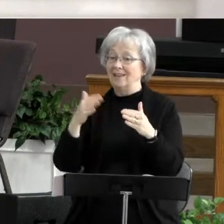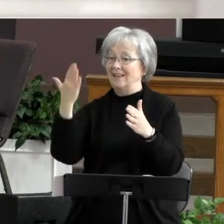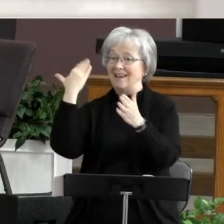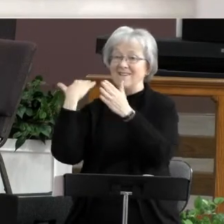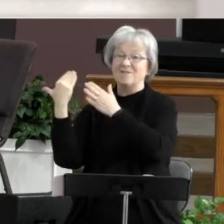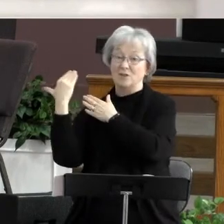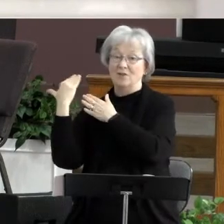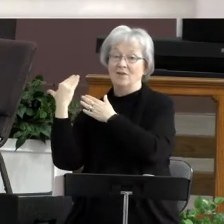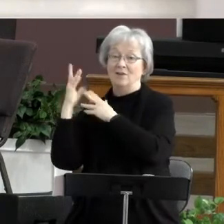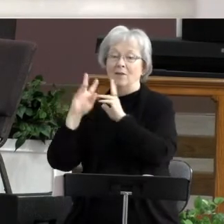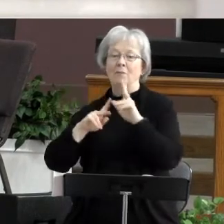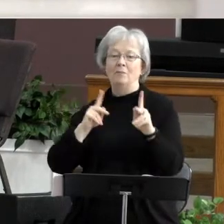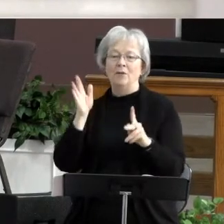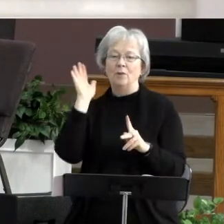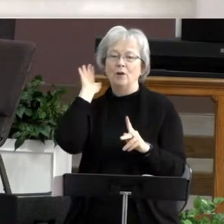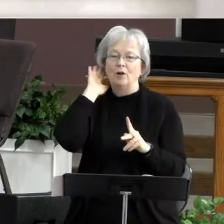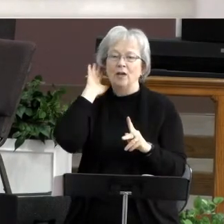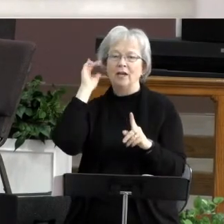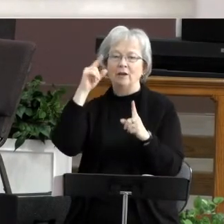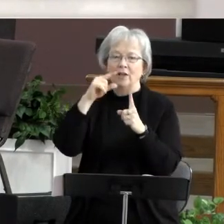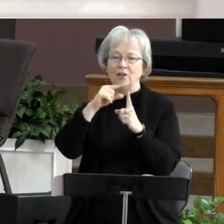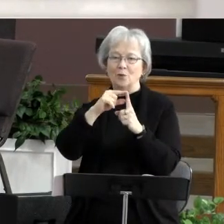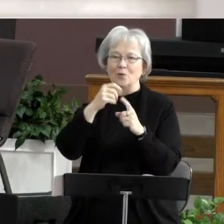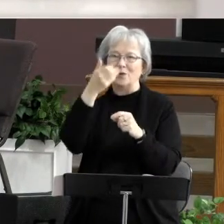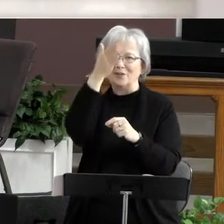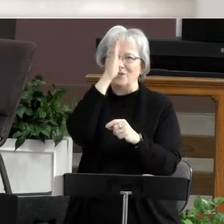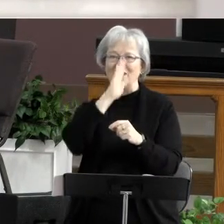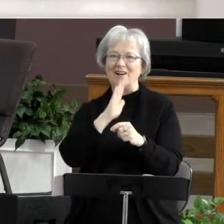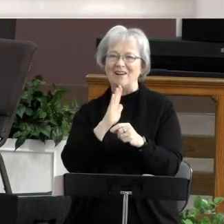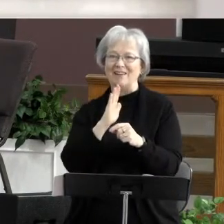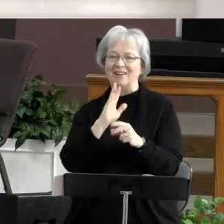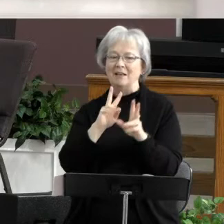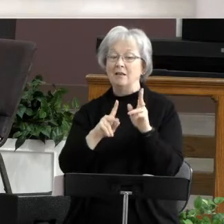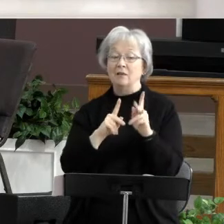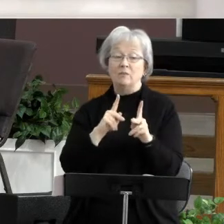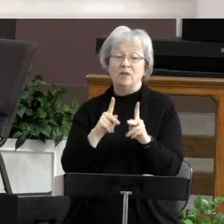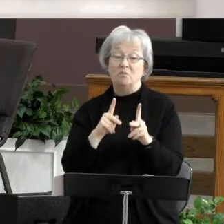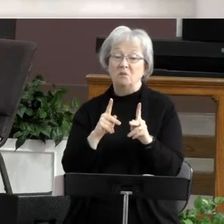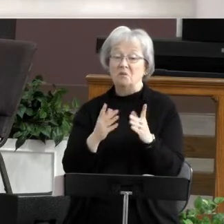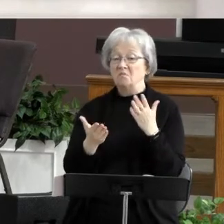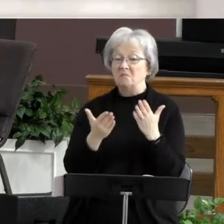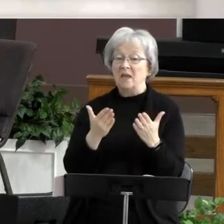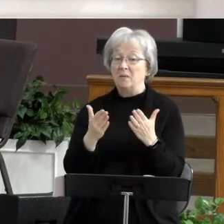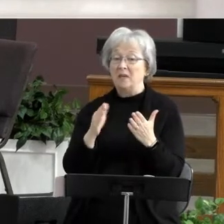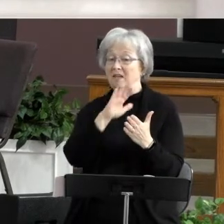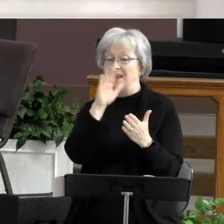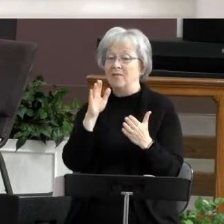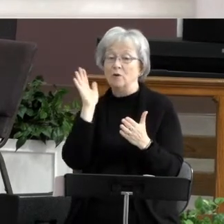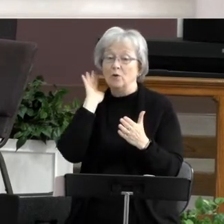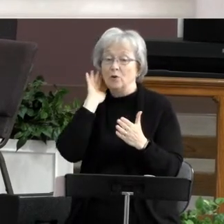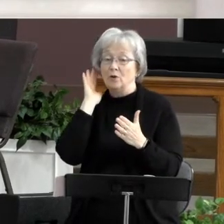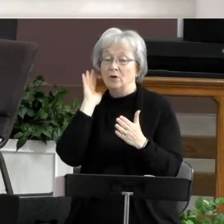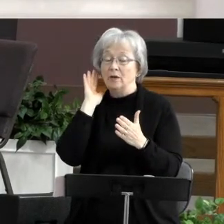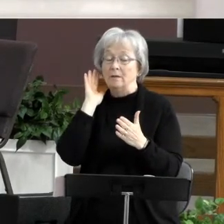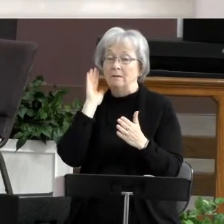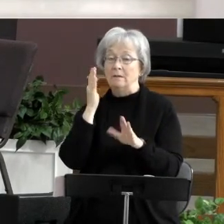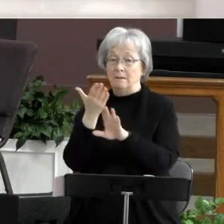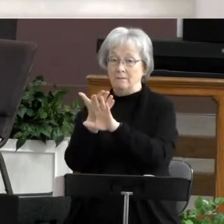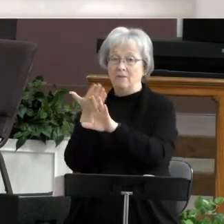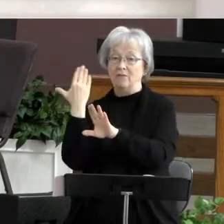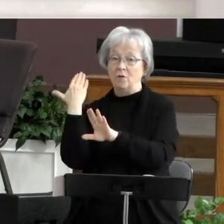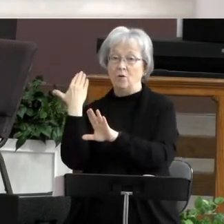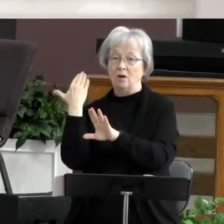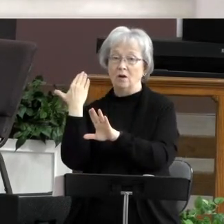people are hearing the Word of God. People that may never have heard it before,